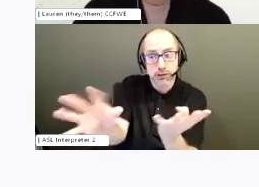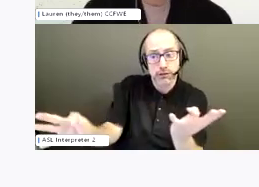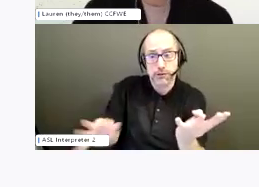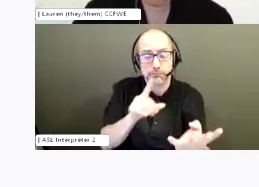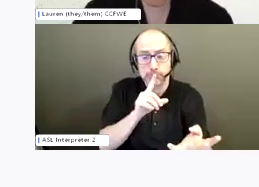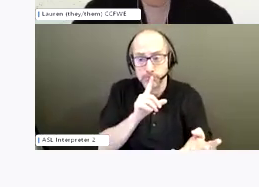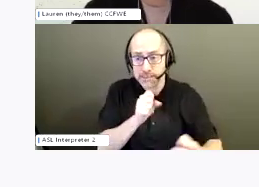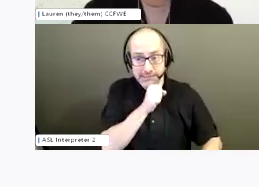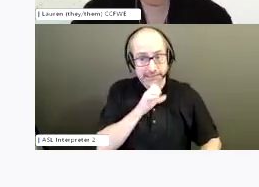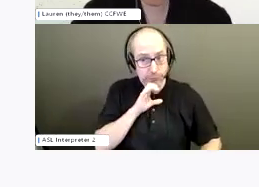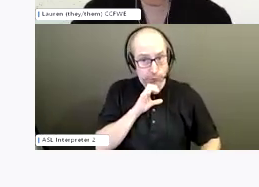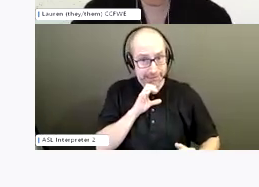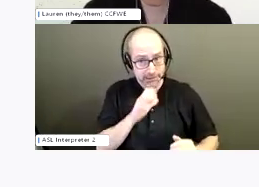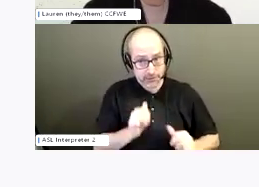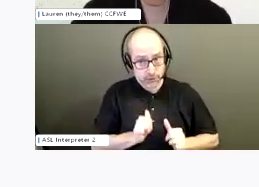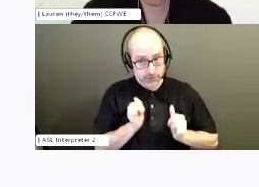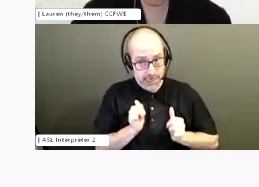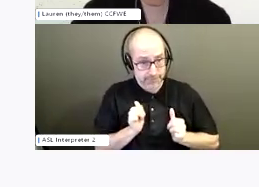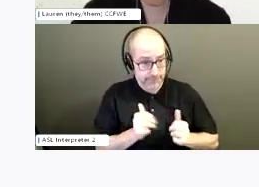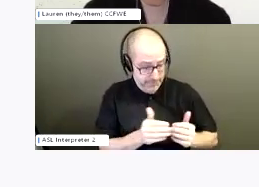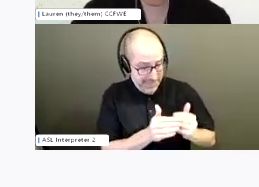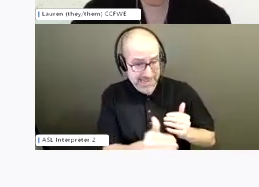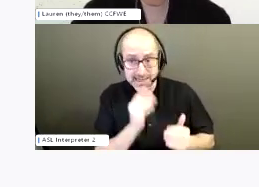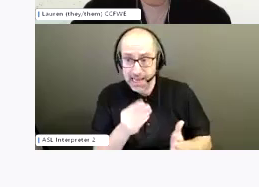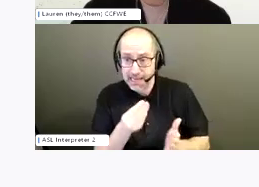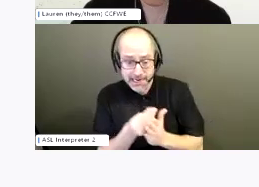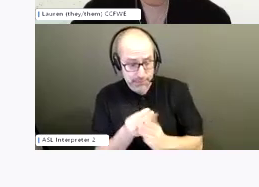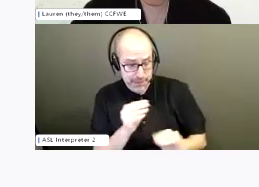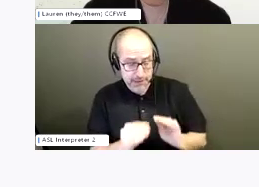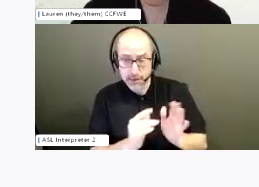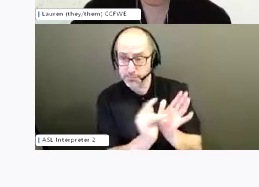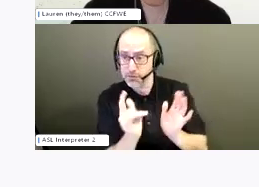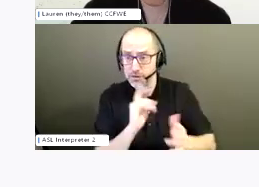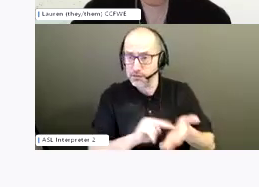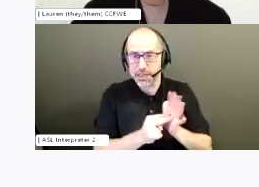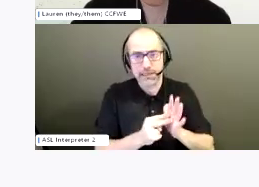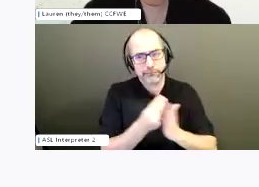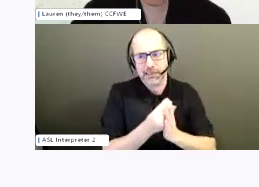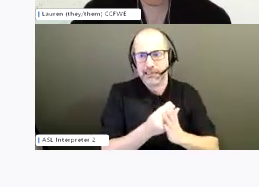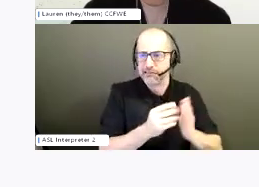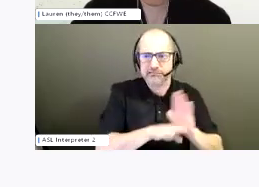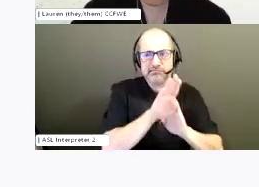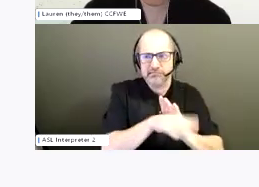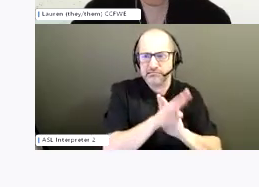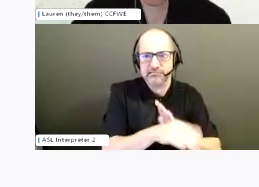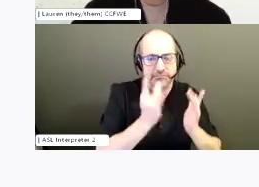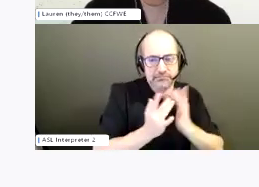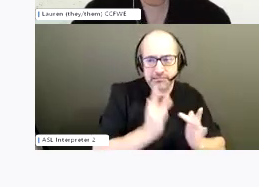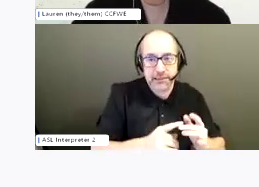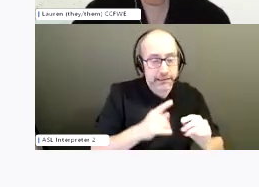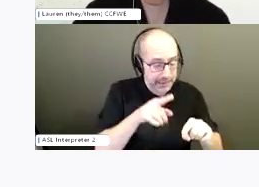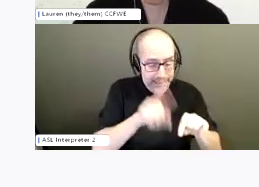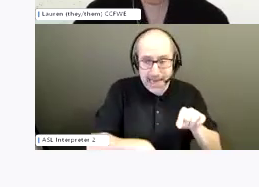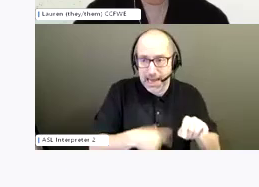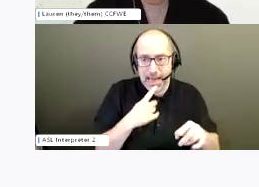senior survivors, economic abuse can undermine their economic stability, especially related to their ability to secure and